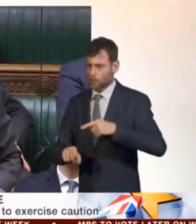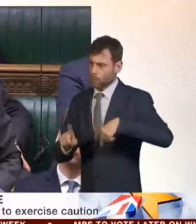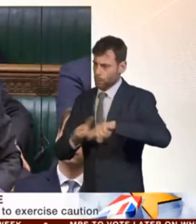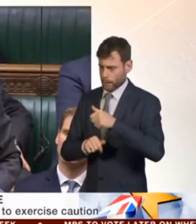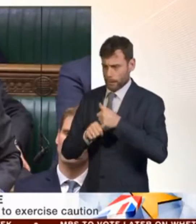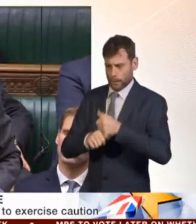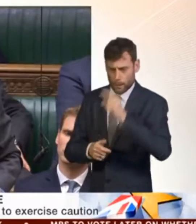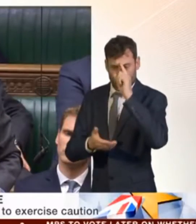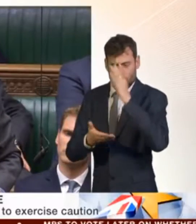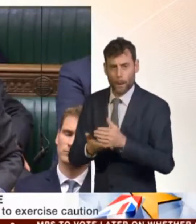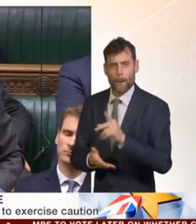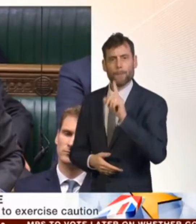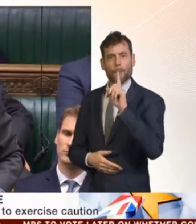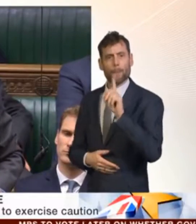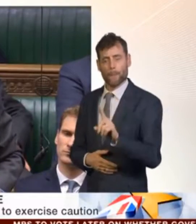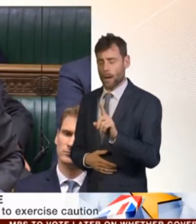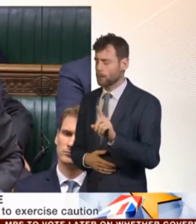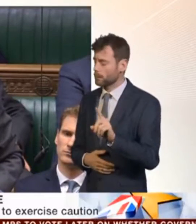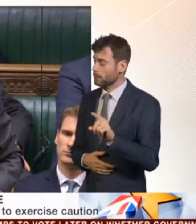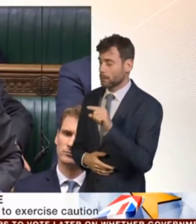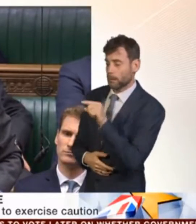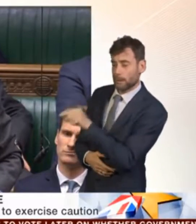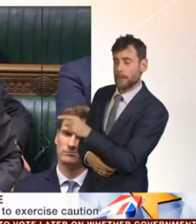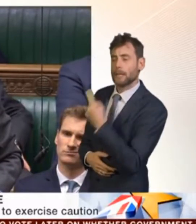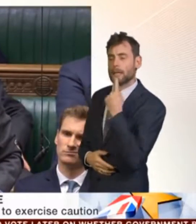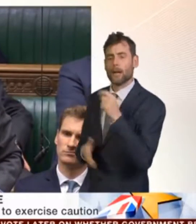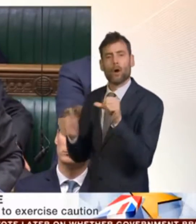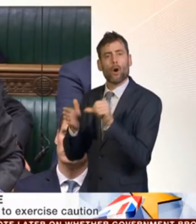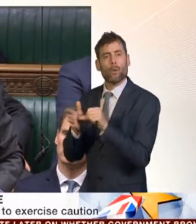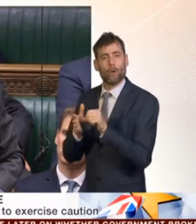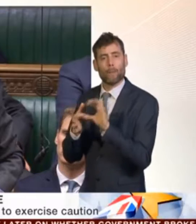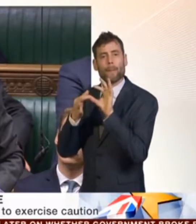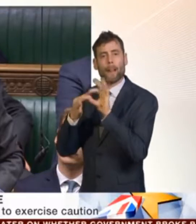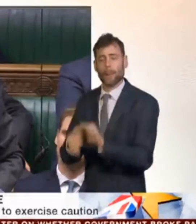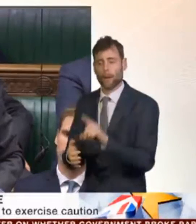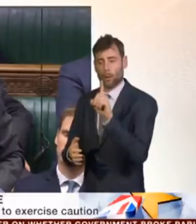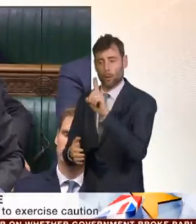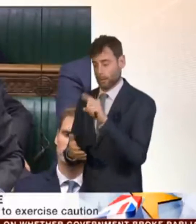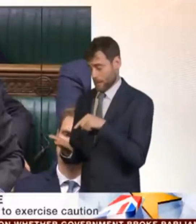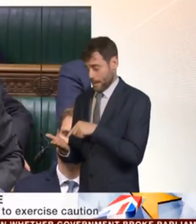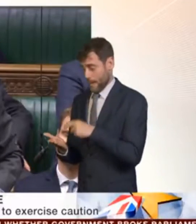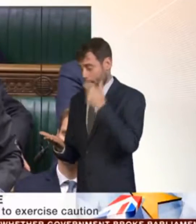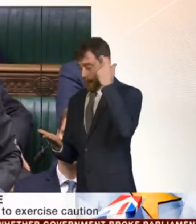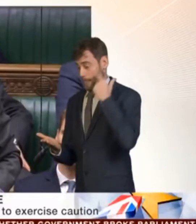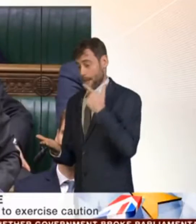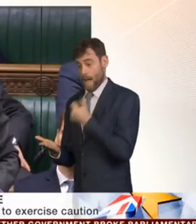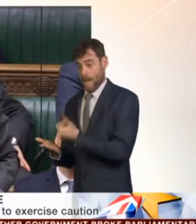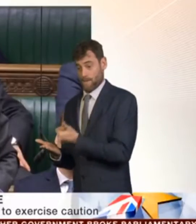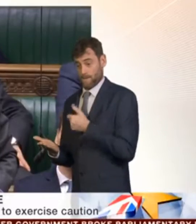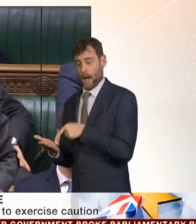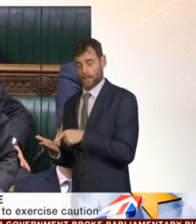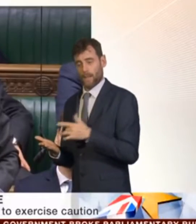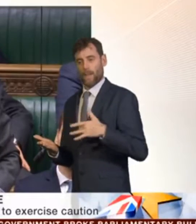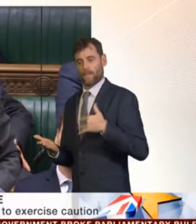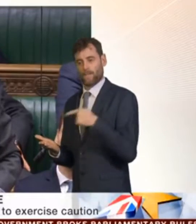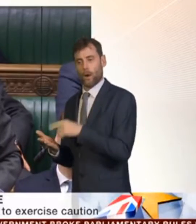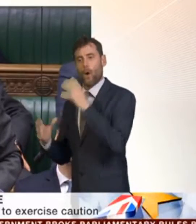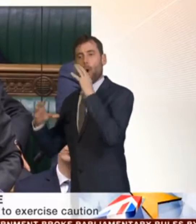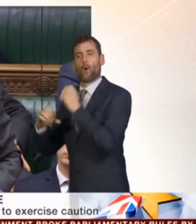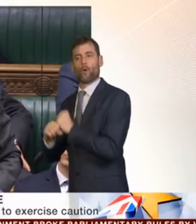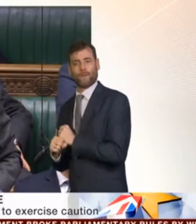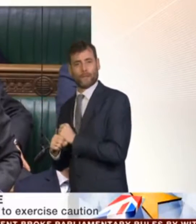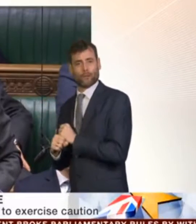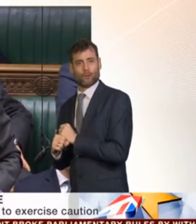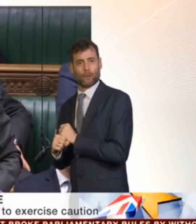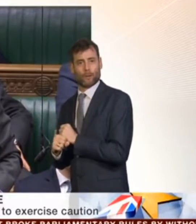rightly saying there's another problem of the confidentiality of legal advice, which Labour and Conservative governments